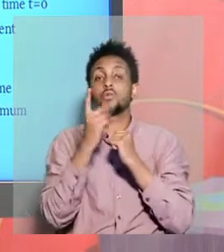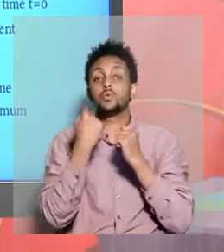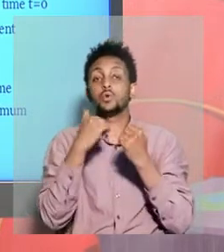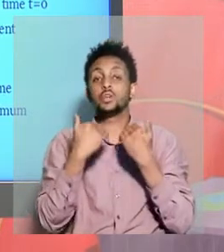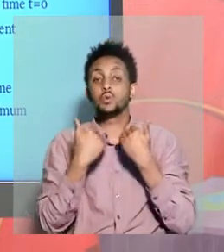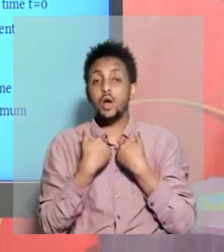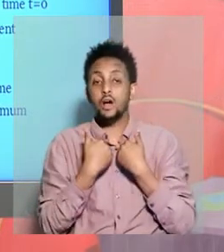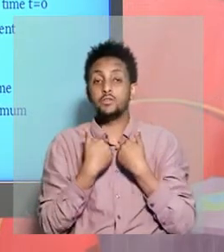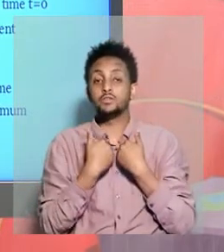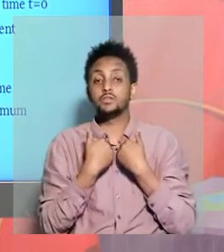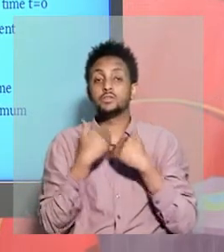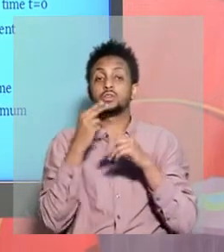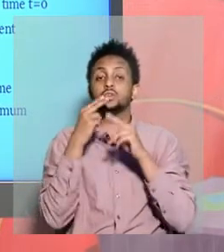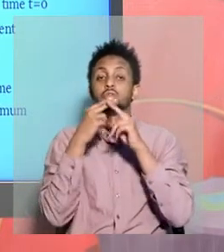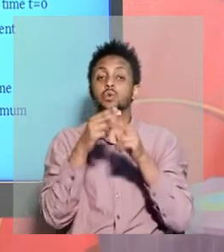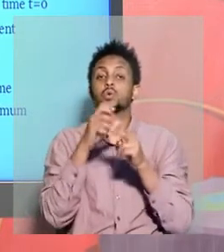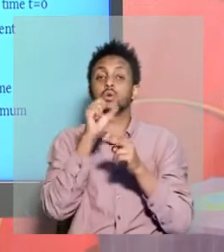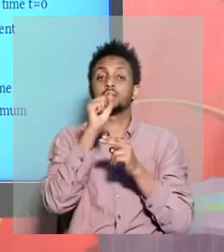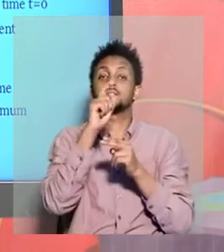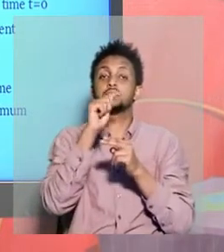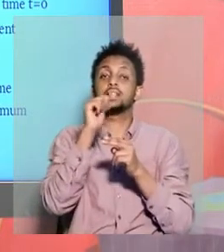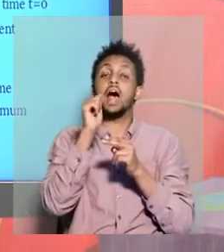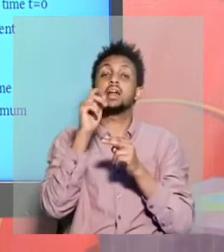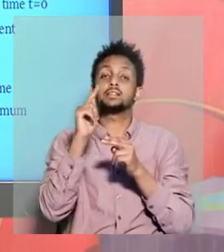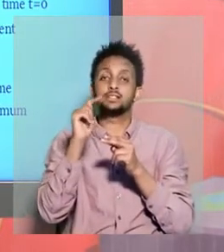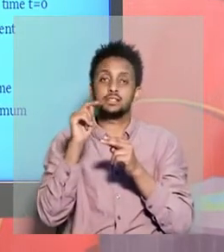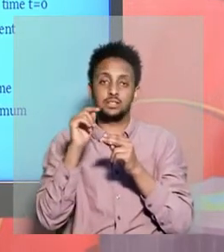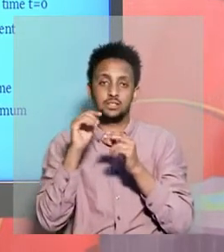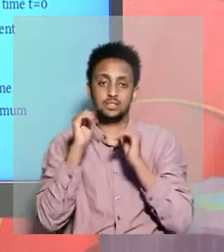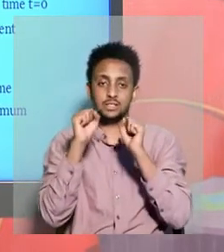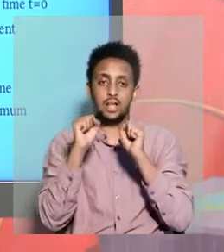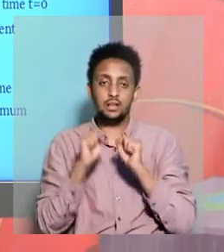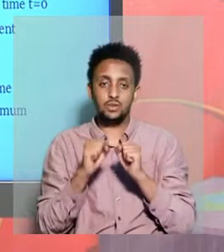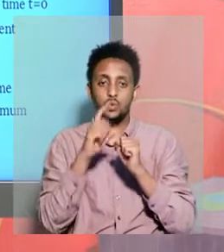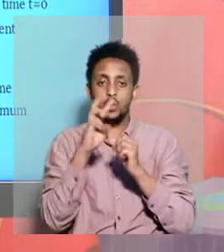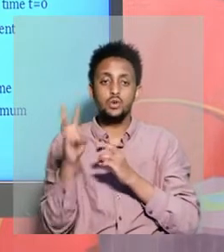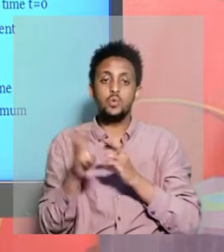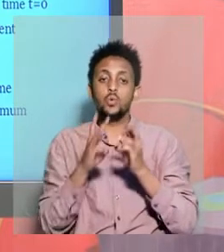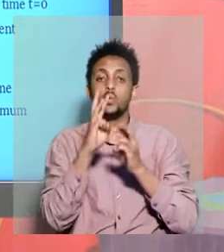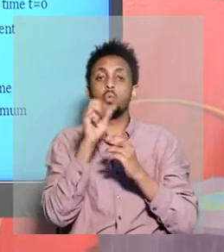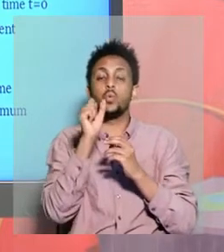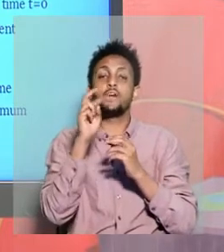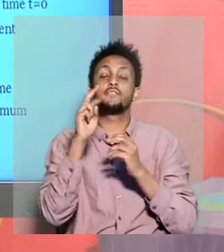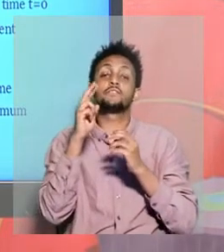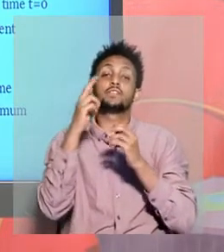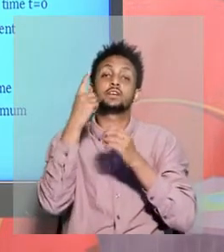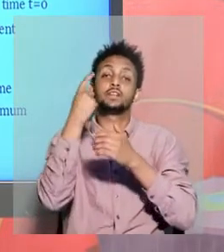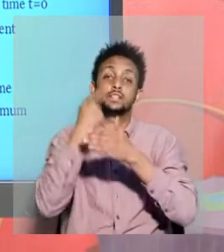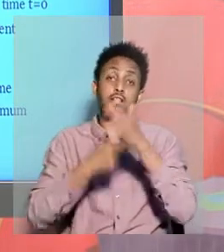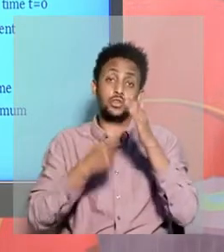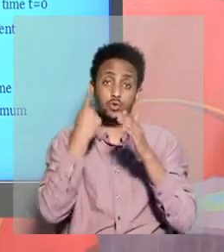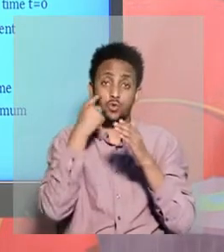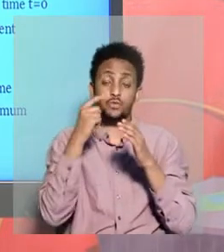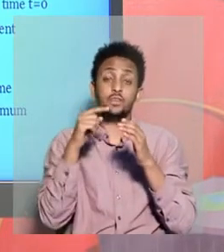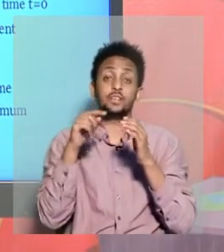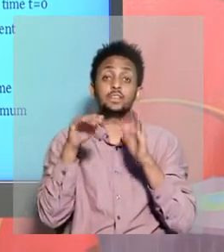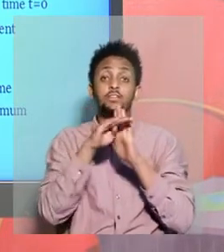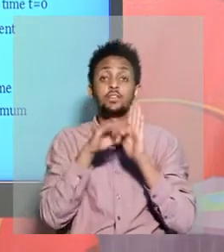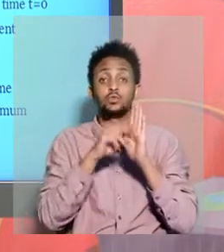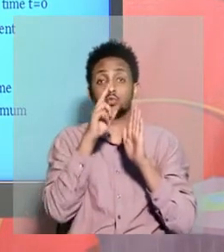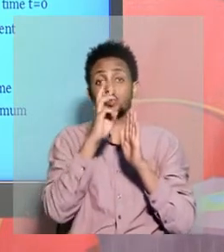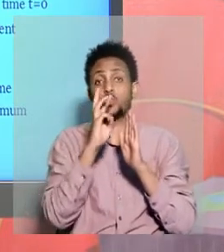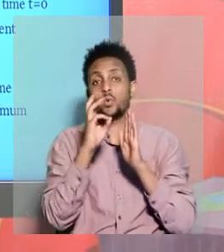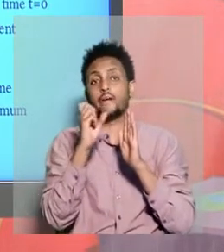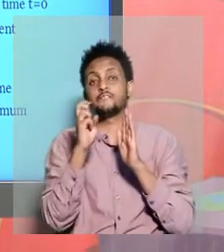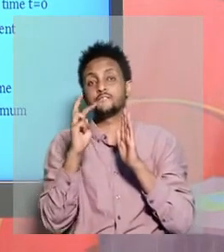here you have a so-called known to be standing wave. A standing wave is one of the waves which is a result of interference of two